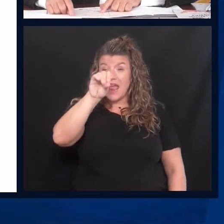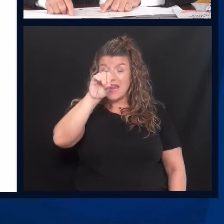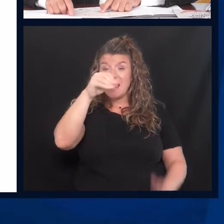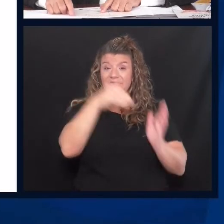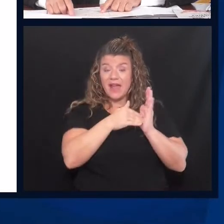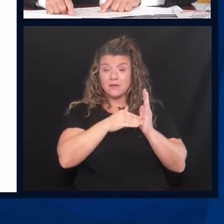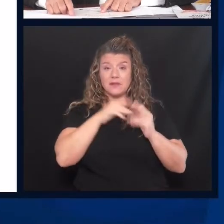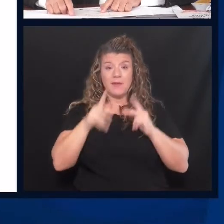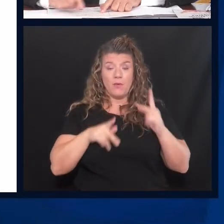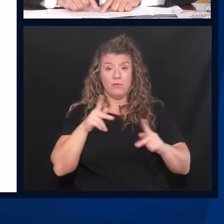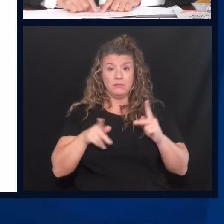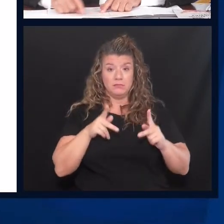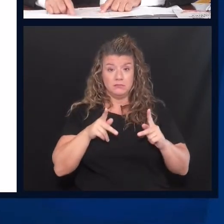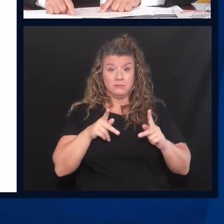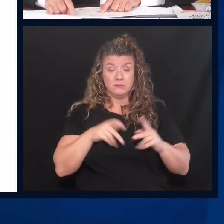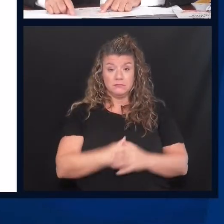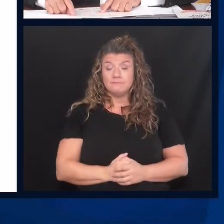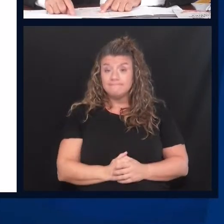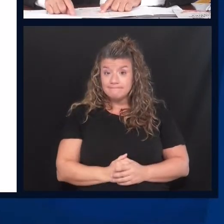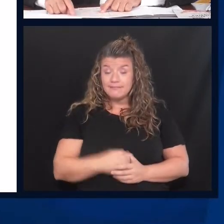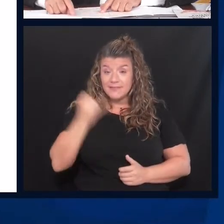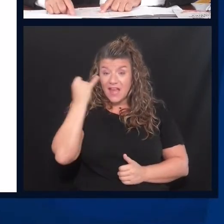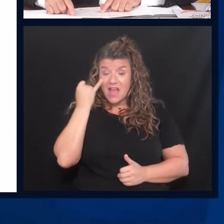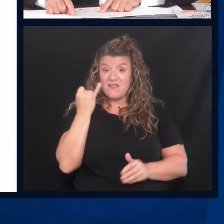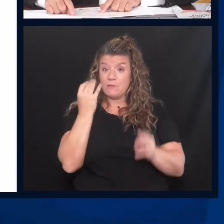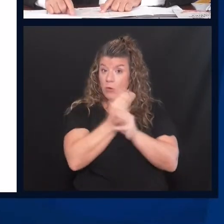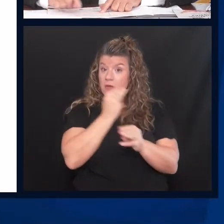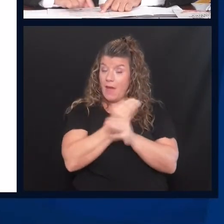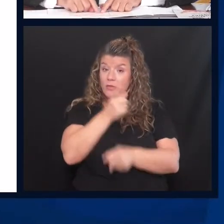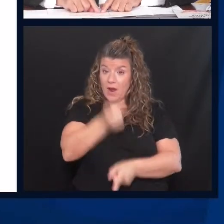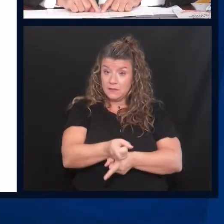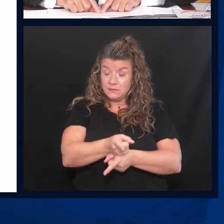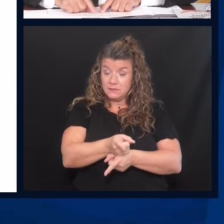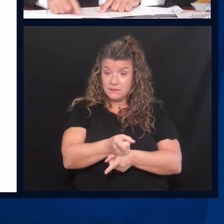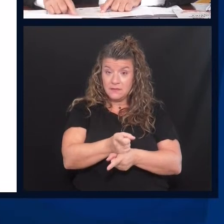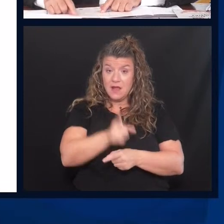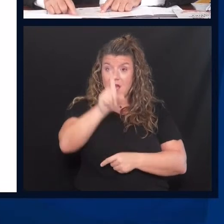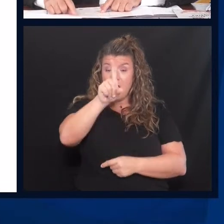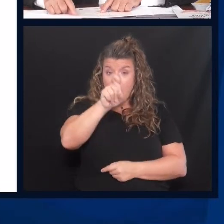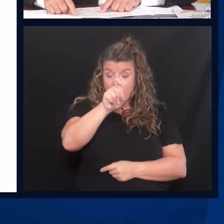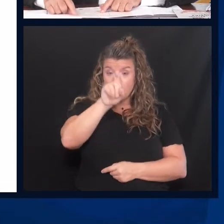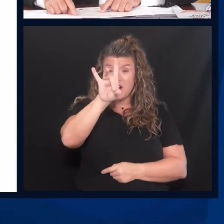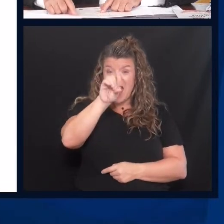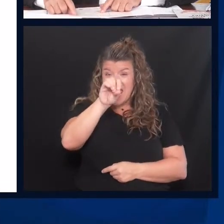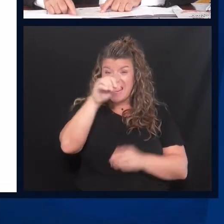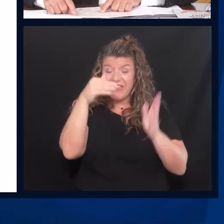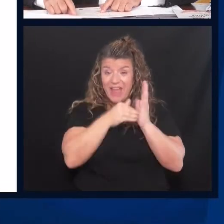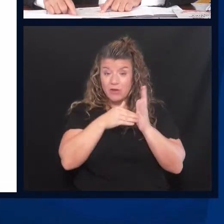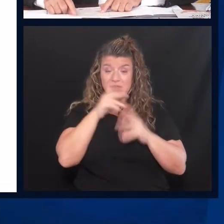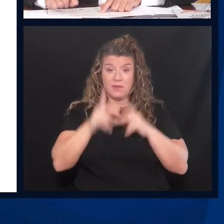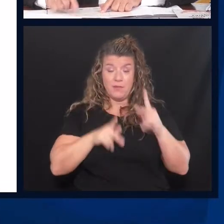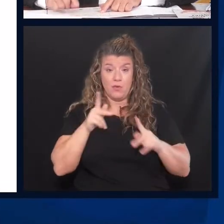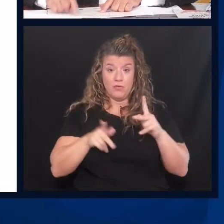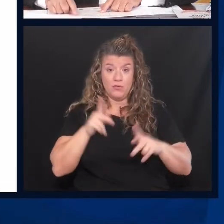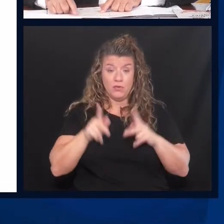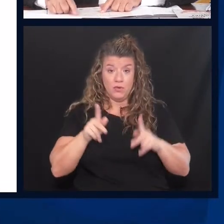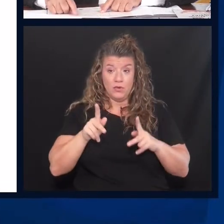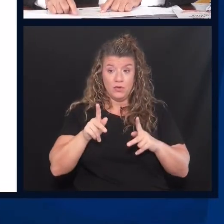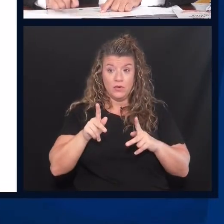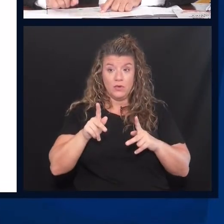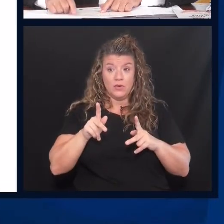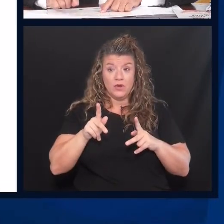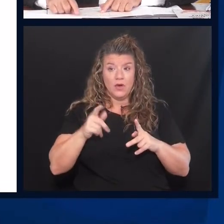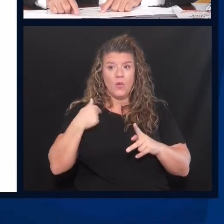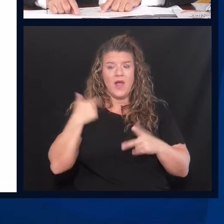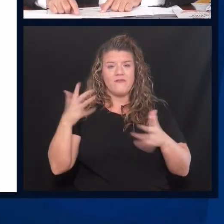180,000 people. If I'm doing the math correctly, it's 180,000 people that we have gotten